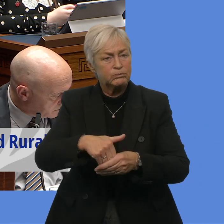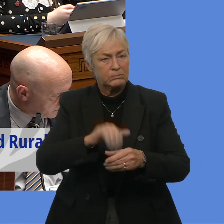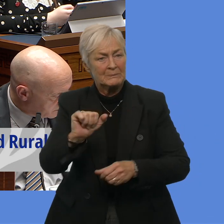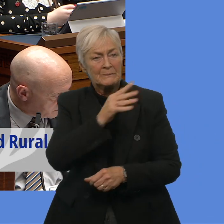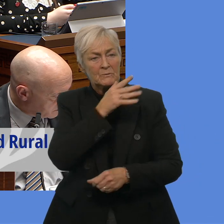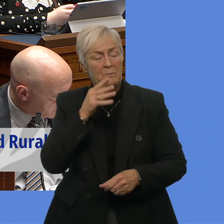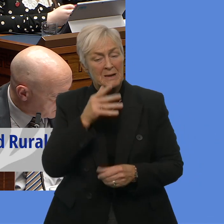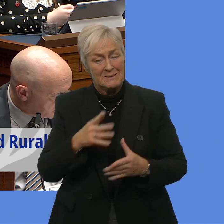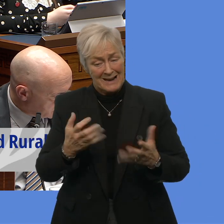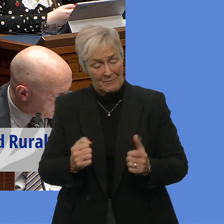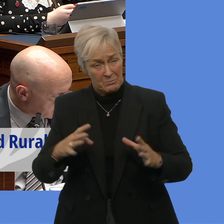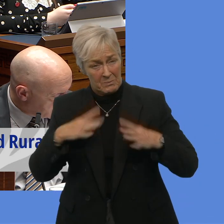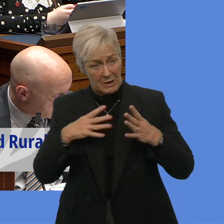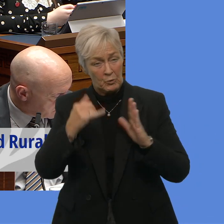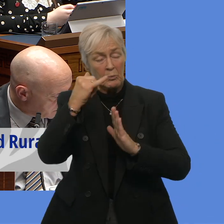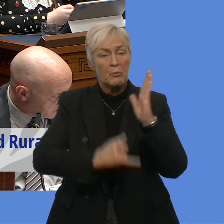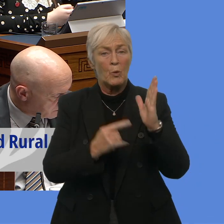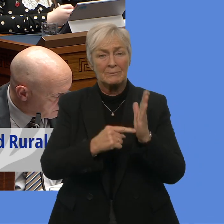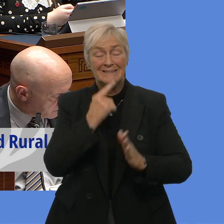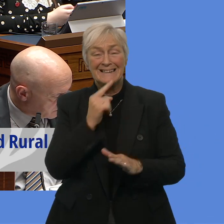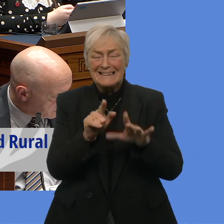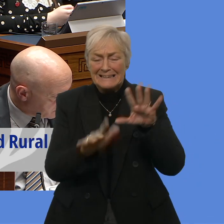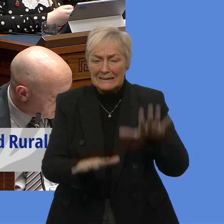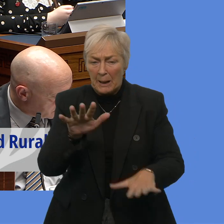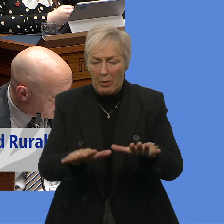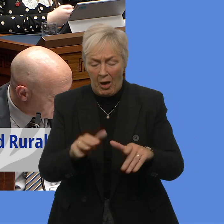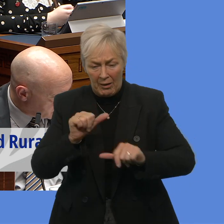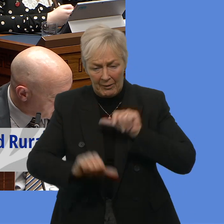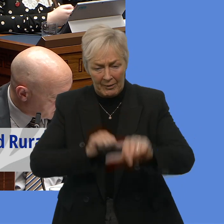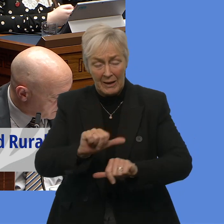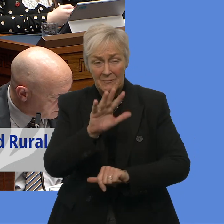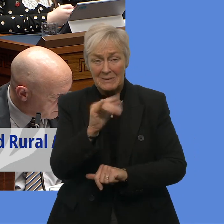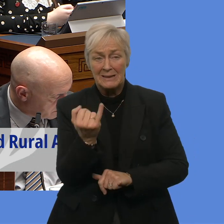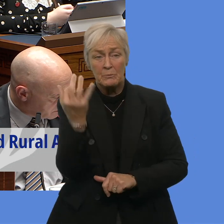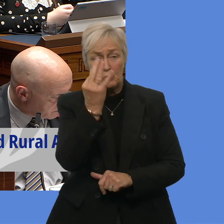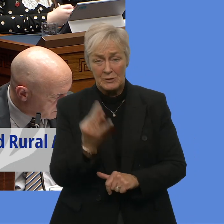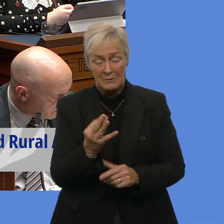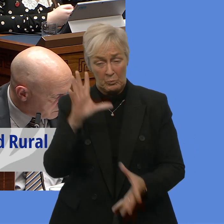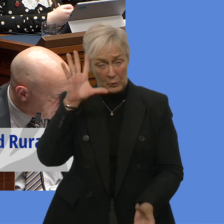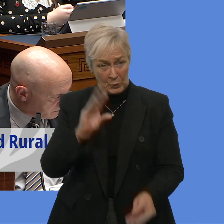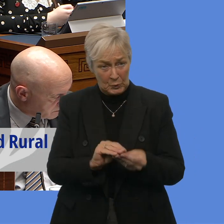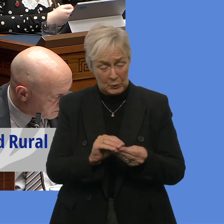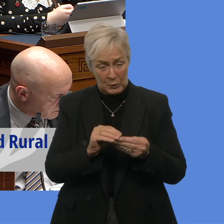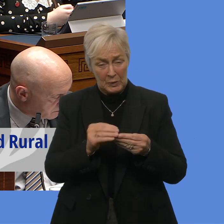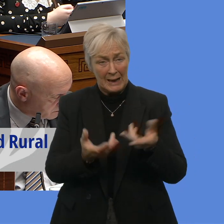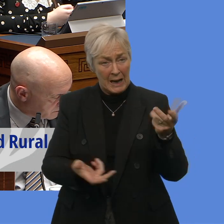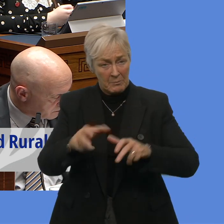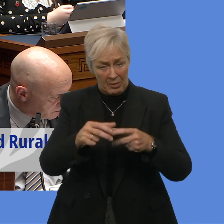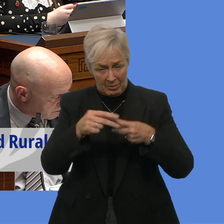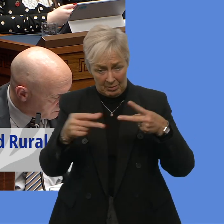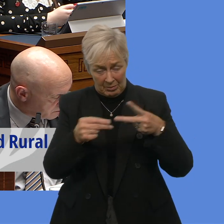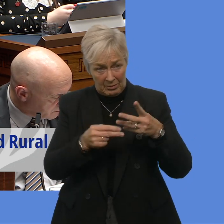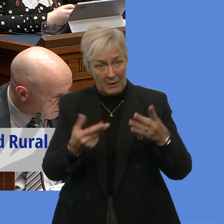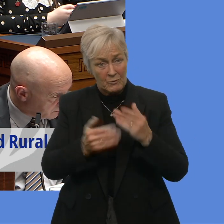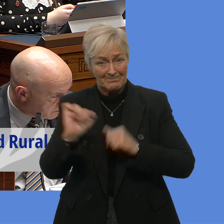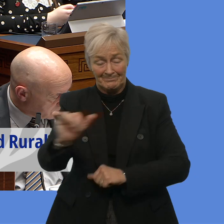prepared for the Lough Neagh report, indicates a similar pattern, estimating that 56% of the total phosphorus load reaching the loch is from the